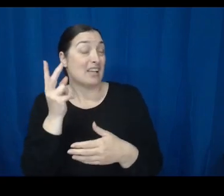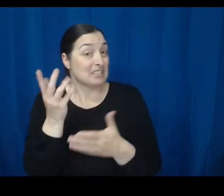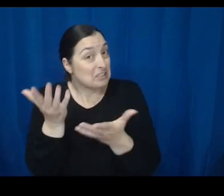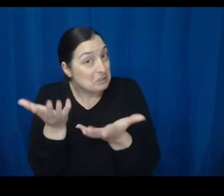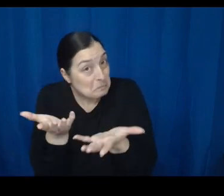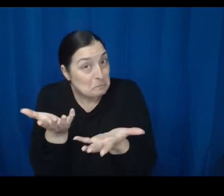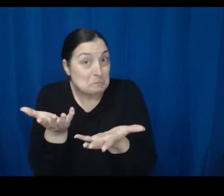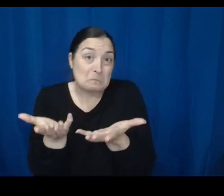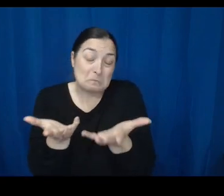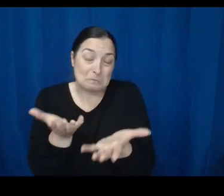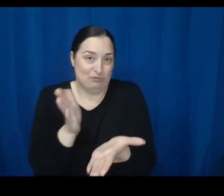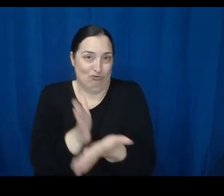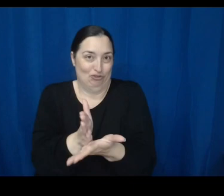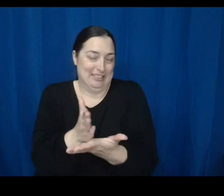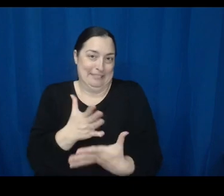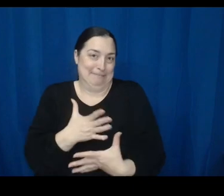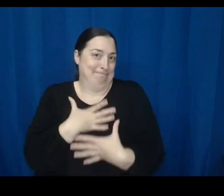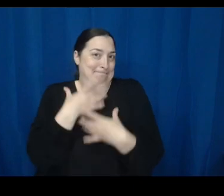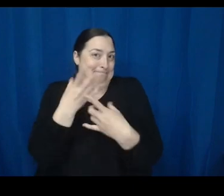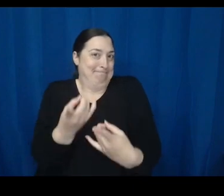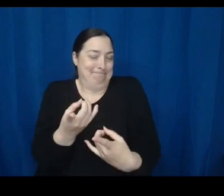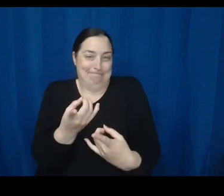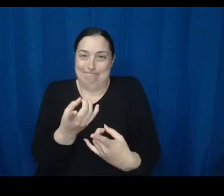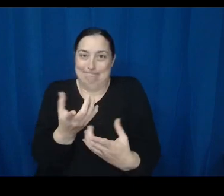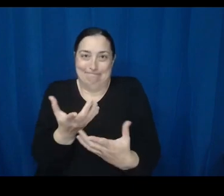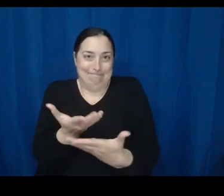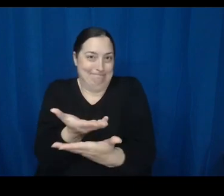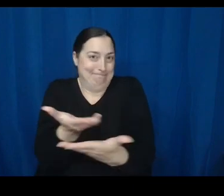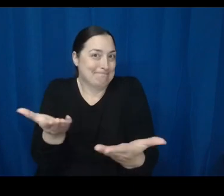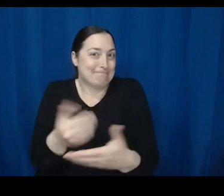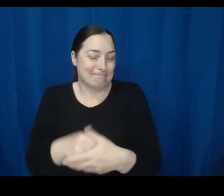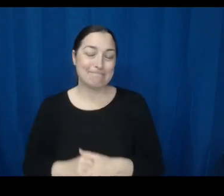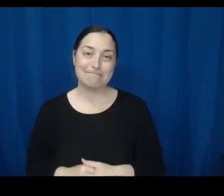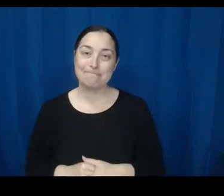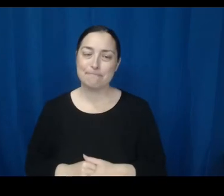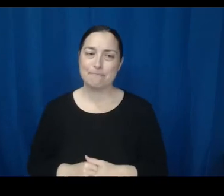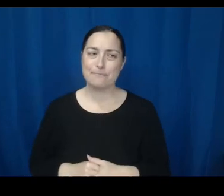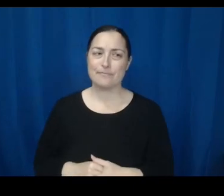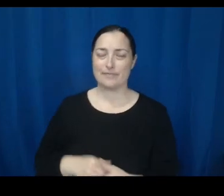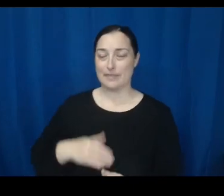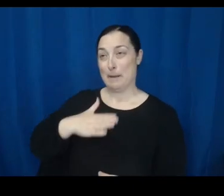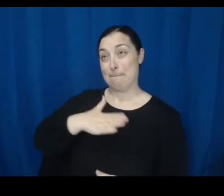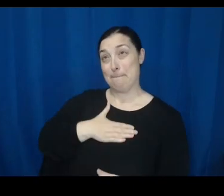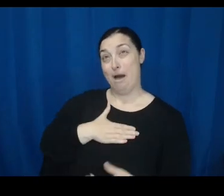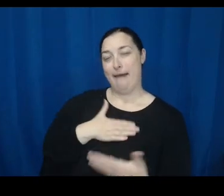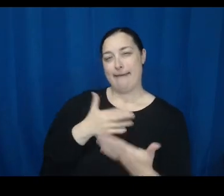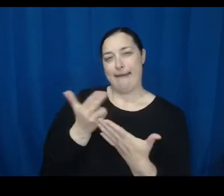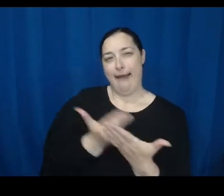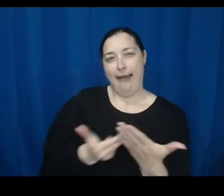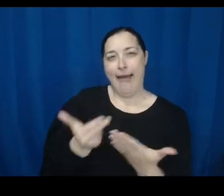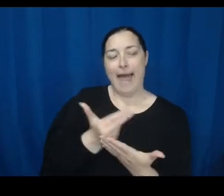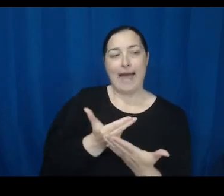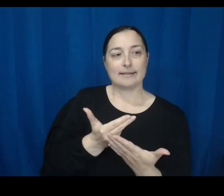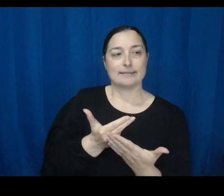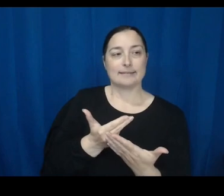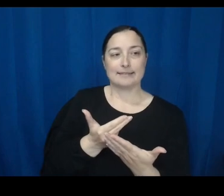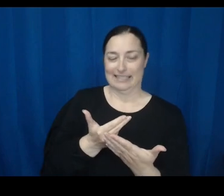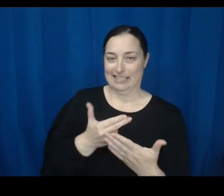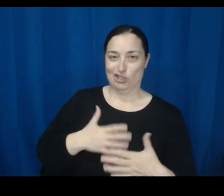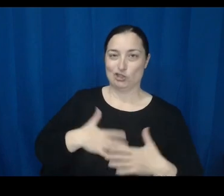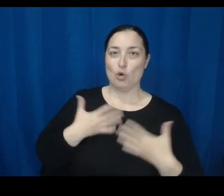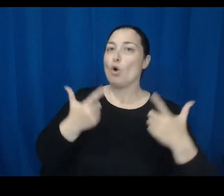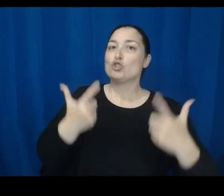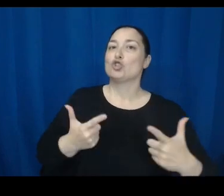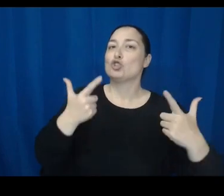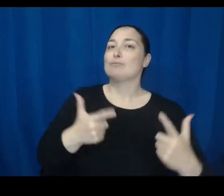very much dependent on you know, the... I think always with my art making it's good to, like, not overwhelm yourself with too much choice, you